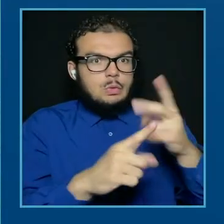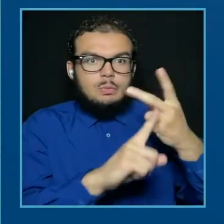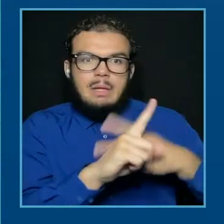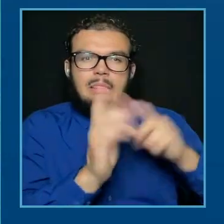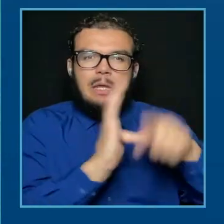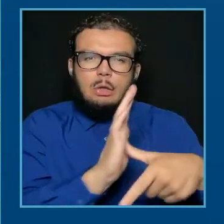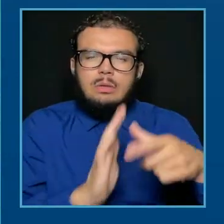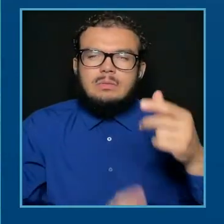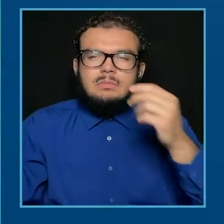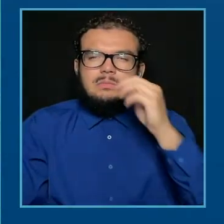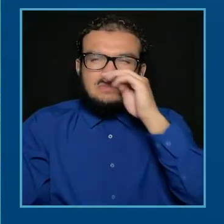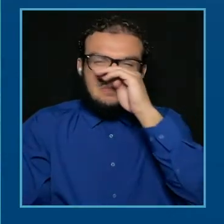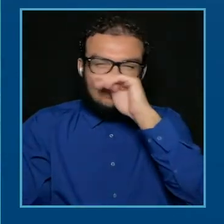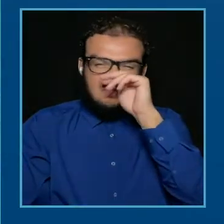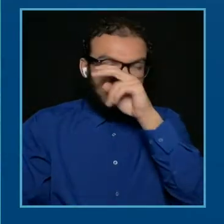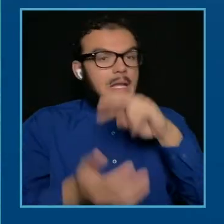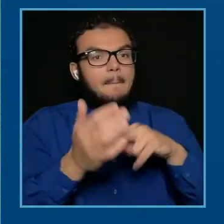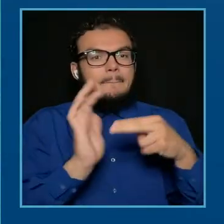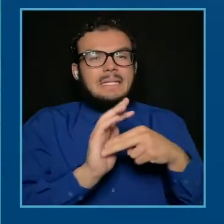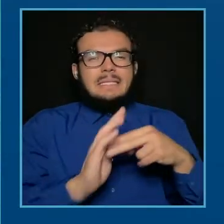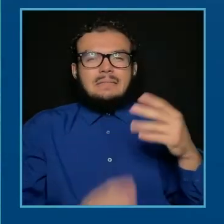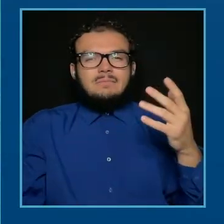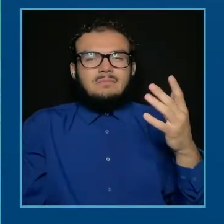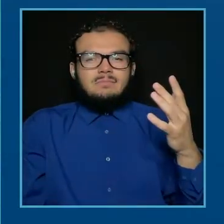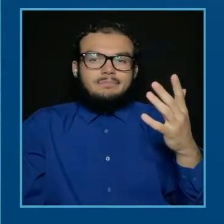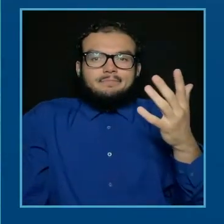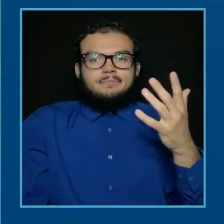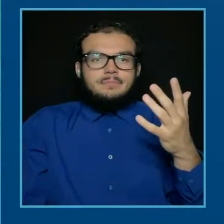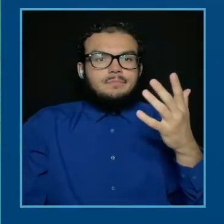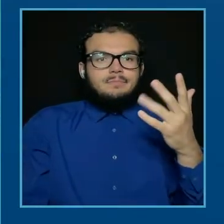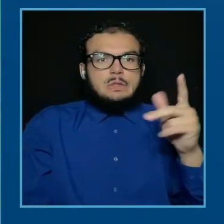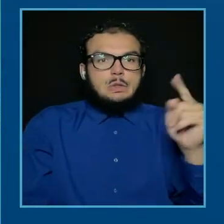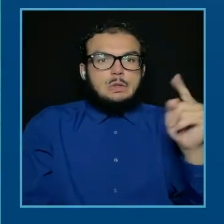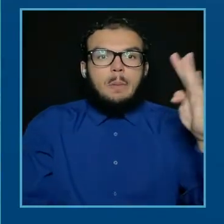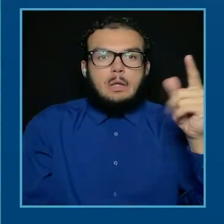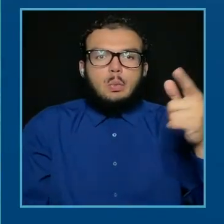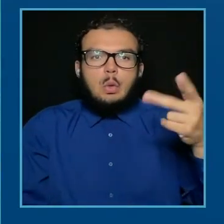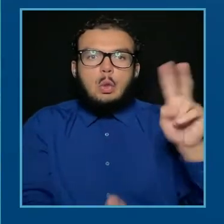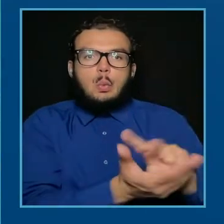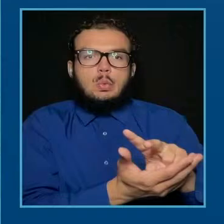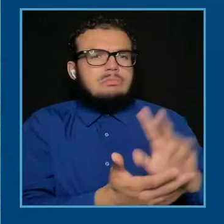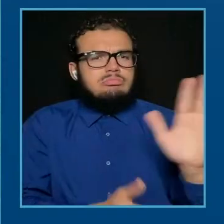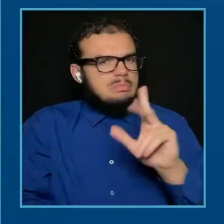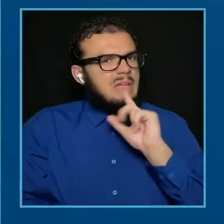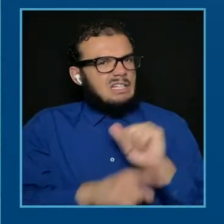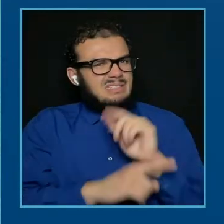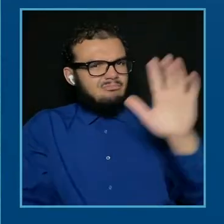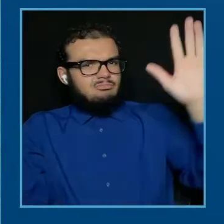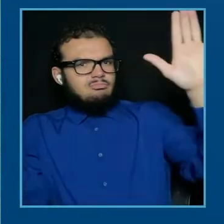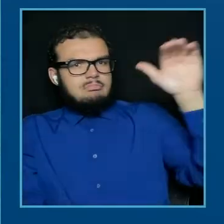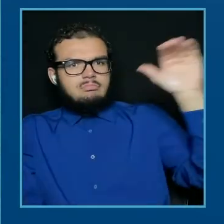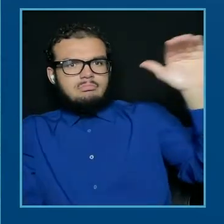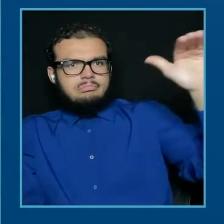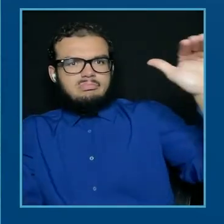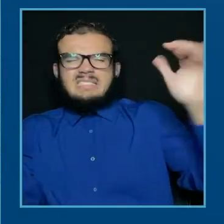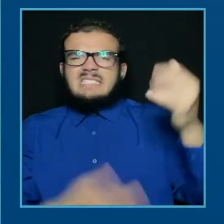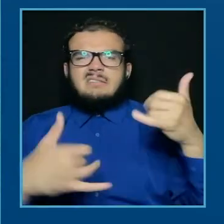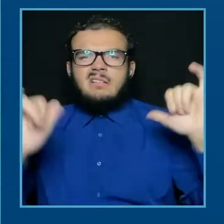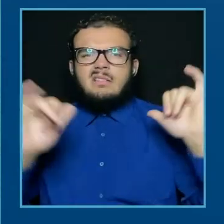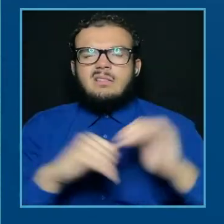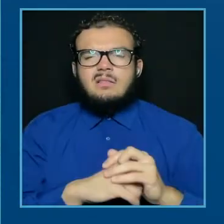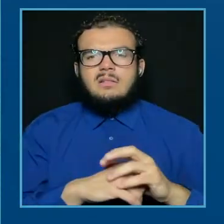not you snooze, you lose. You can actually raise the issue even at that time. So